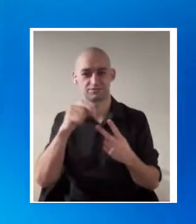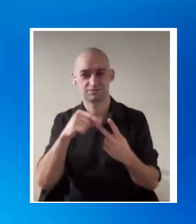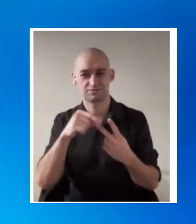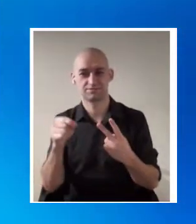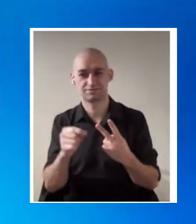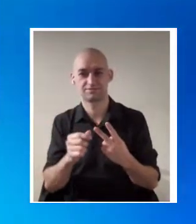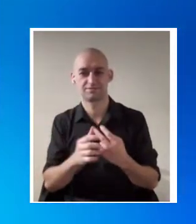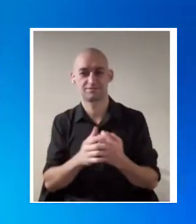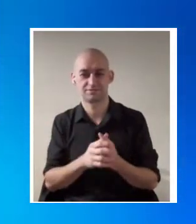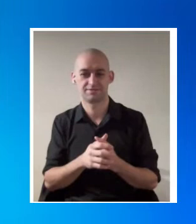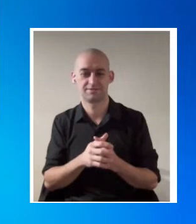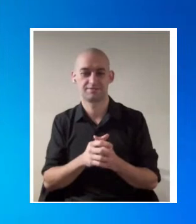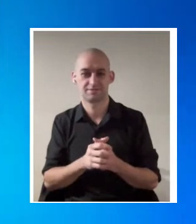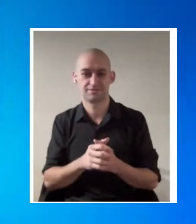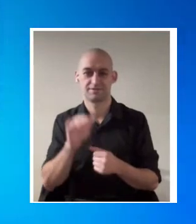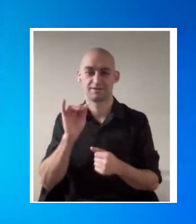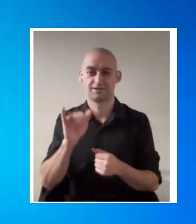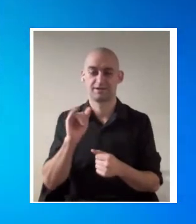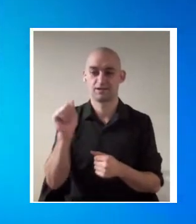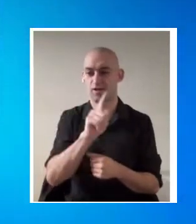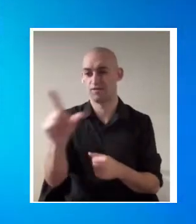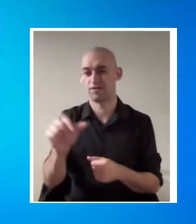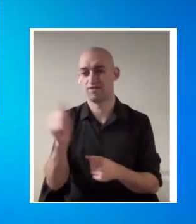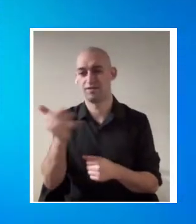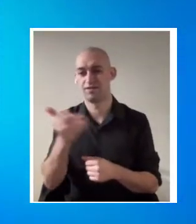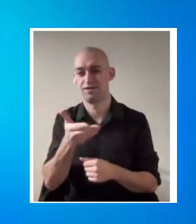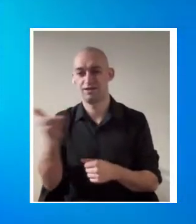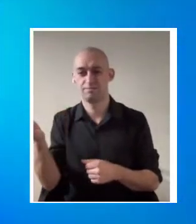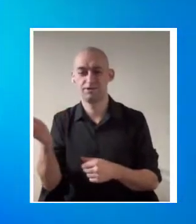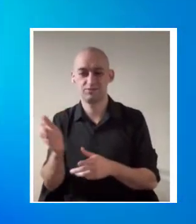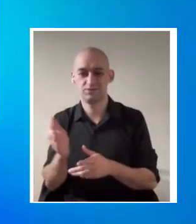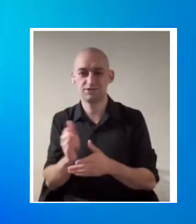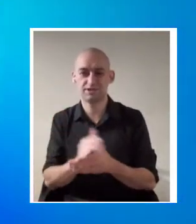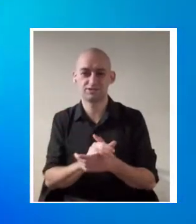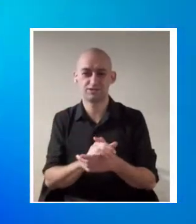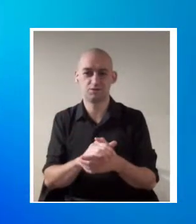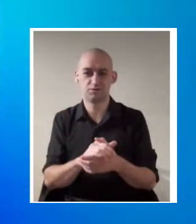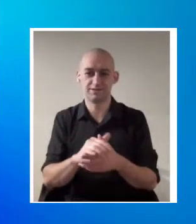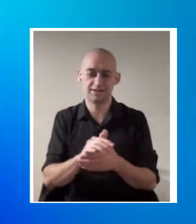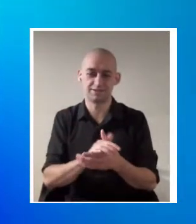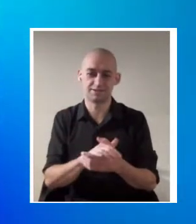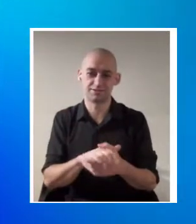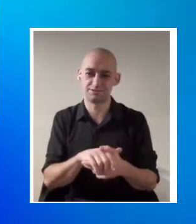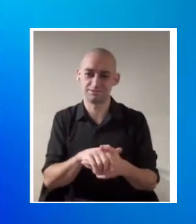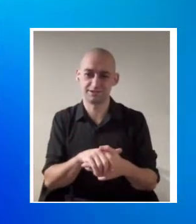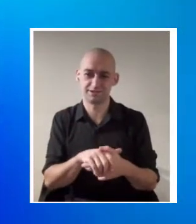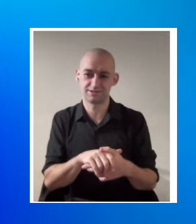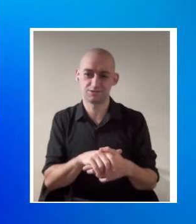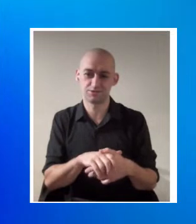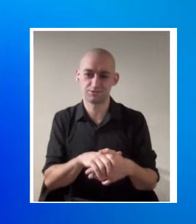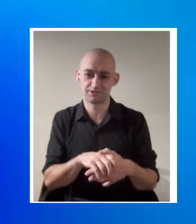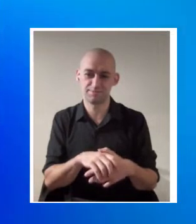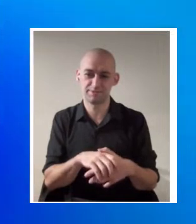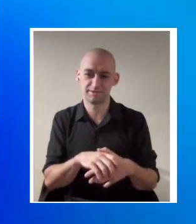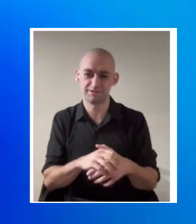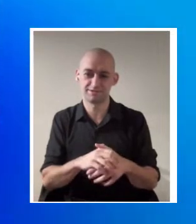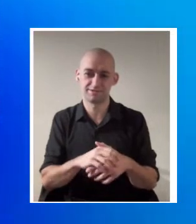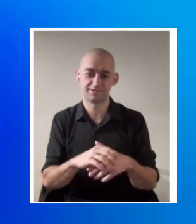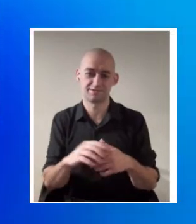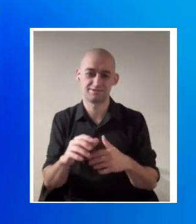saying. That's right. All these other things that we're not, okay. So I will send over. Okay, so this will shift to a